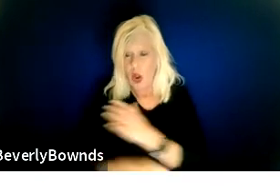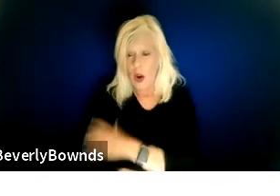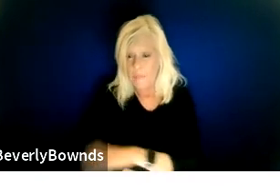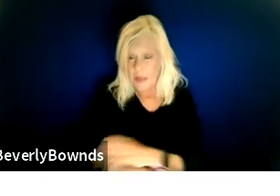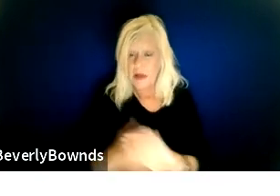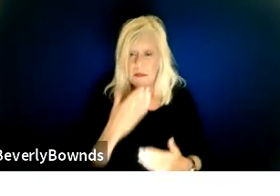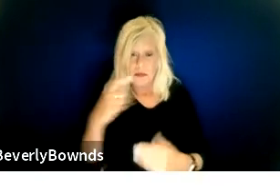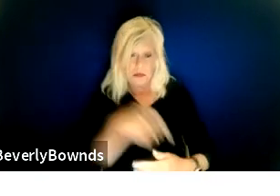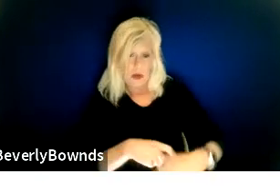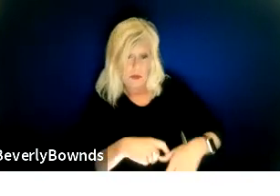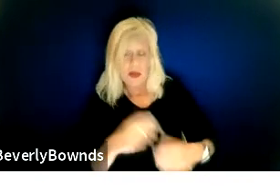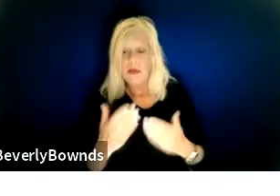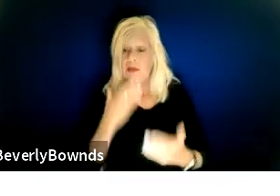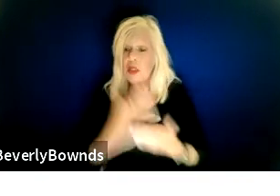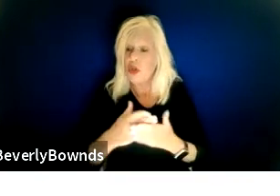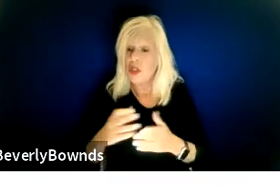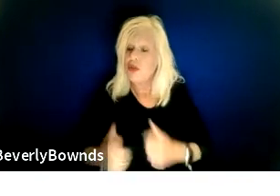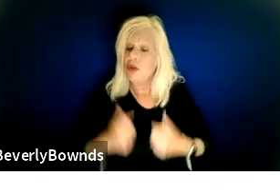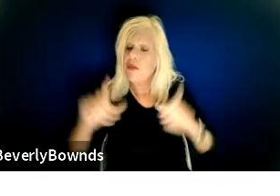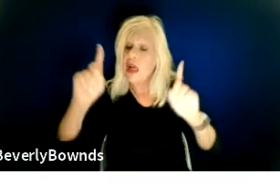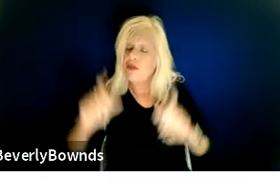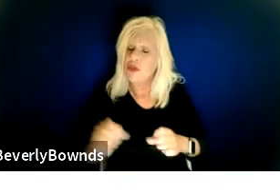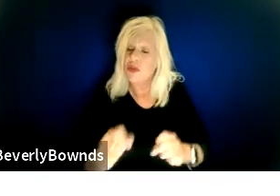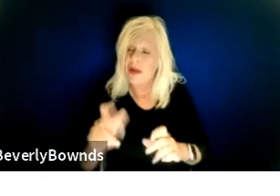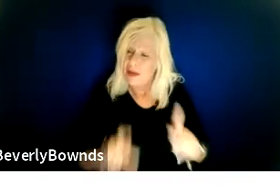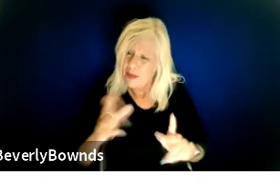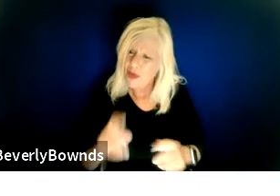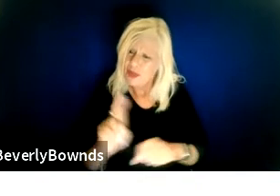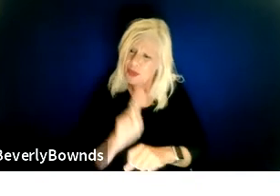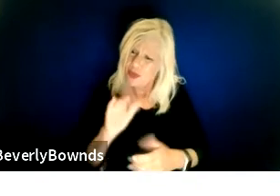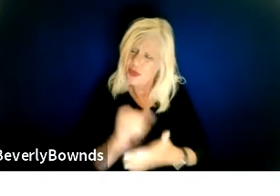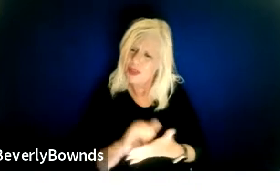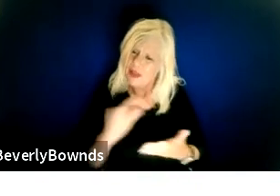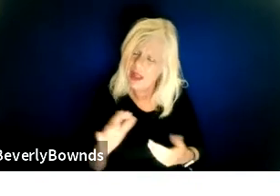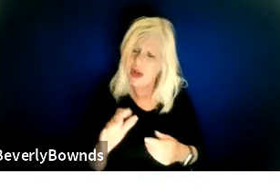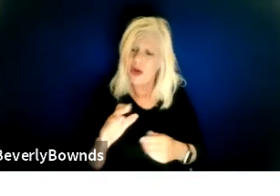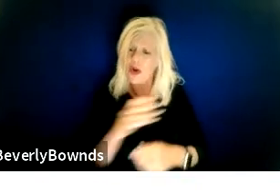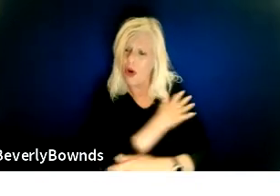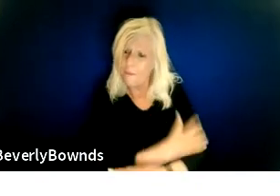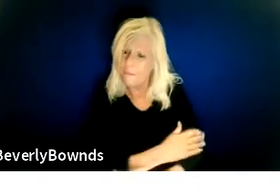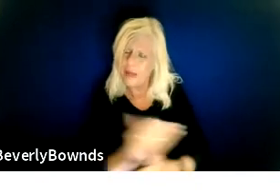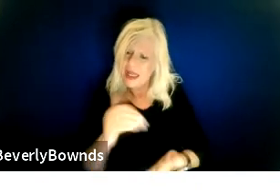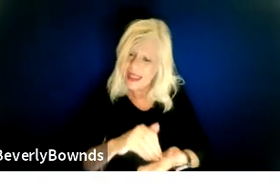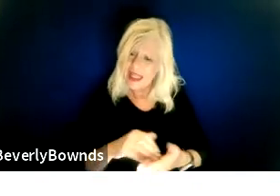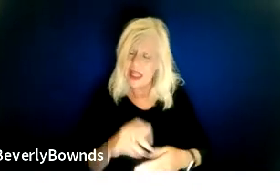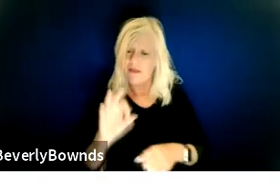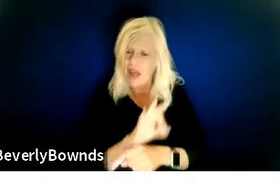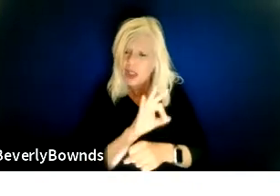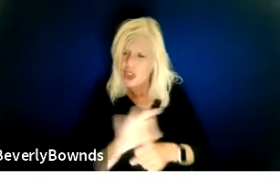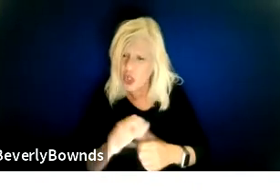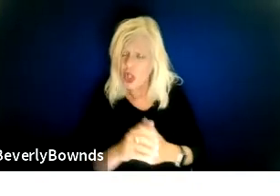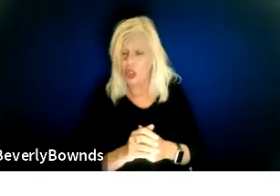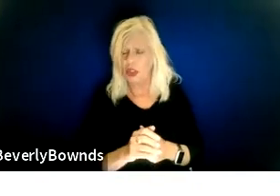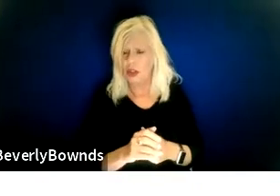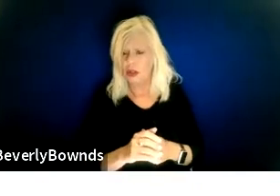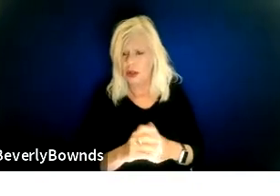survival strategy, in the long run, people want to be able to use their paretic arm again, use it functionally, and use it on